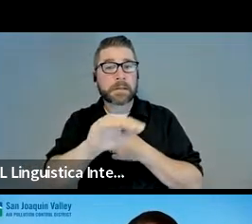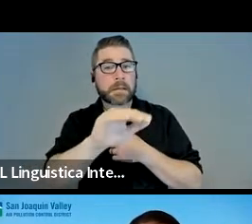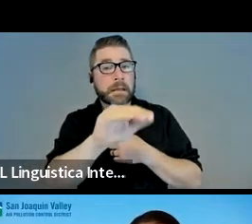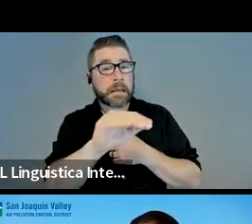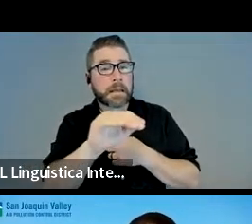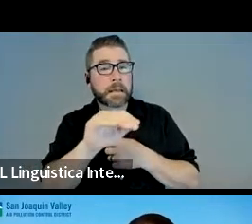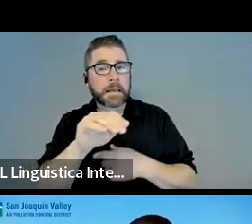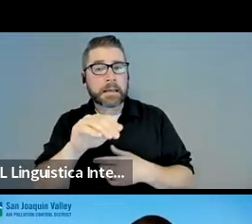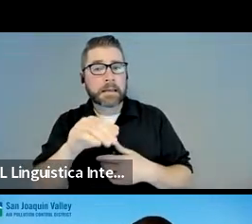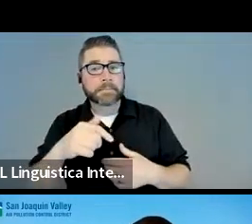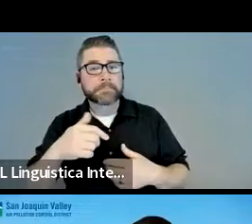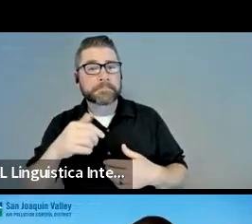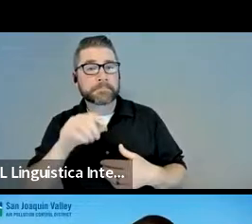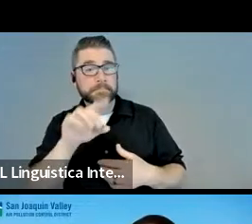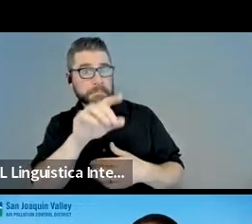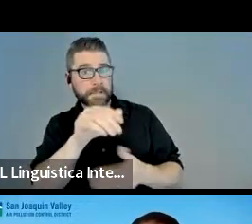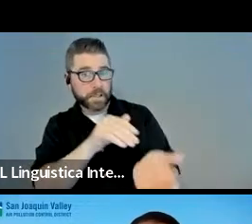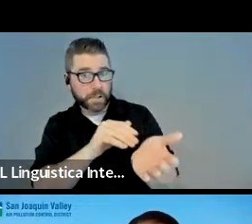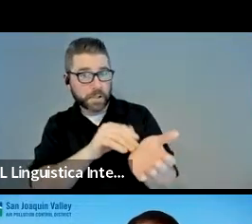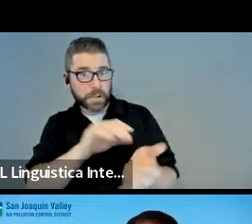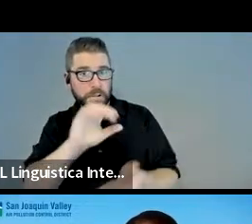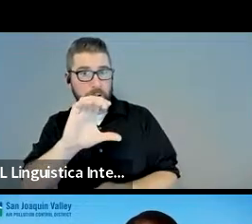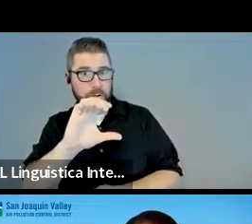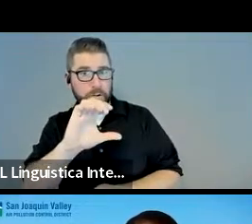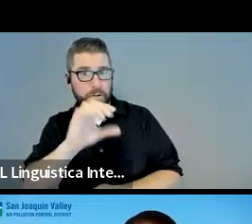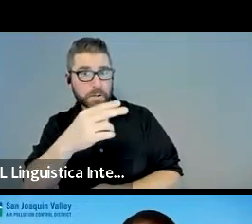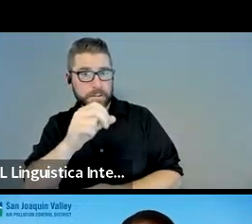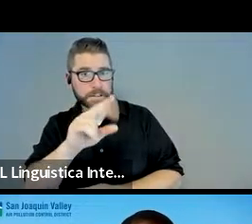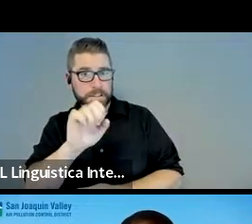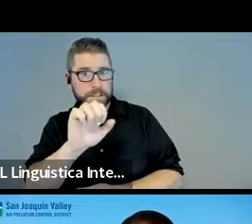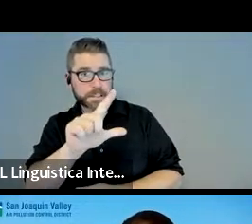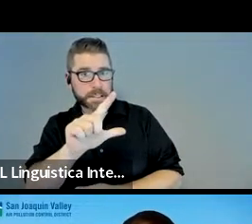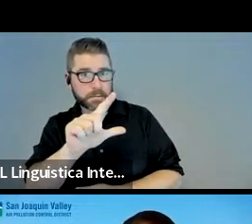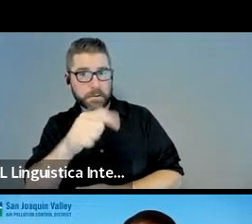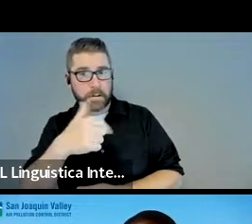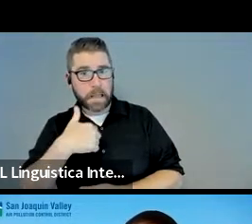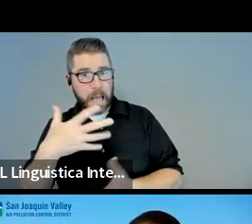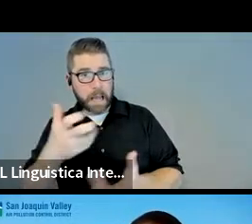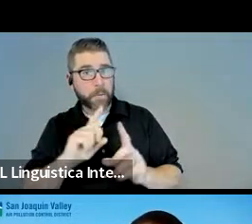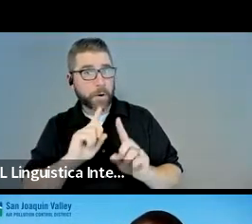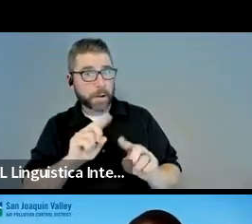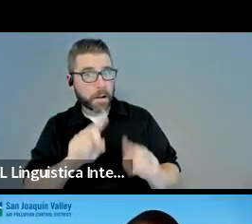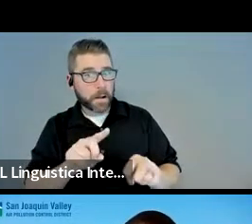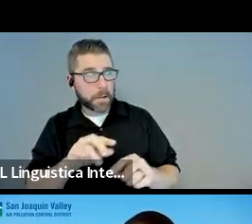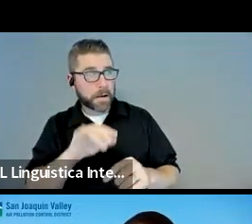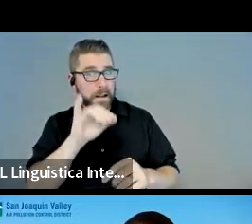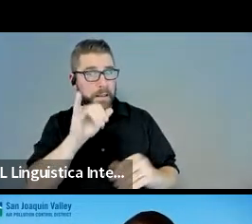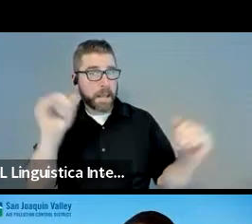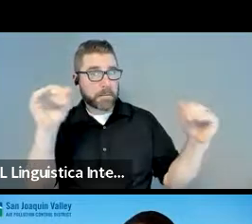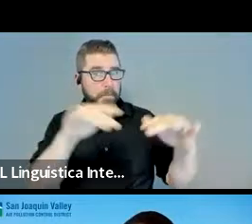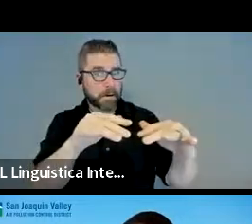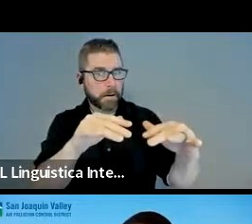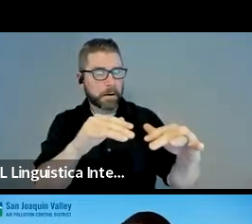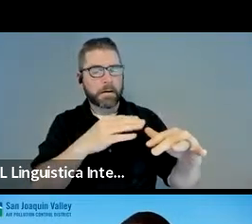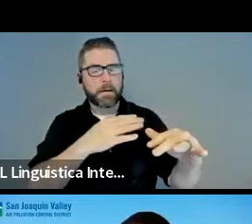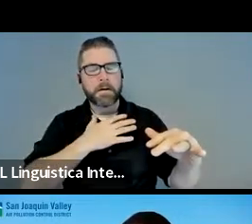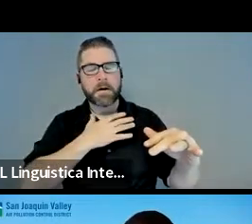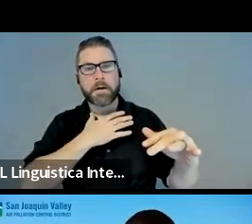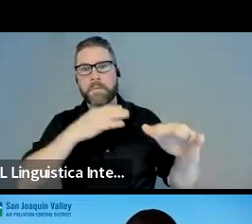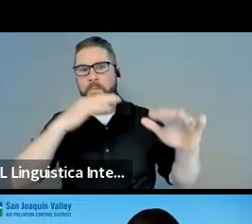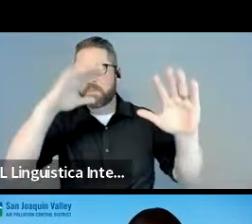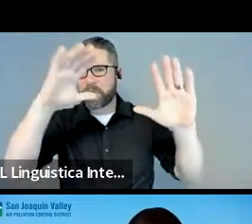comment about the meeting. The gathering was terrific.